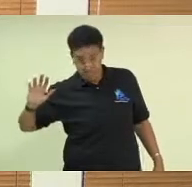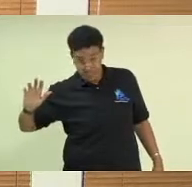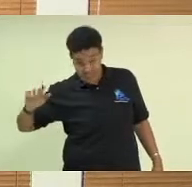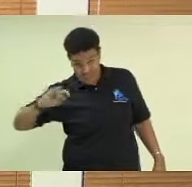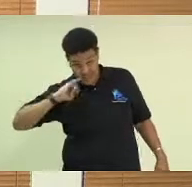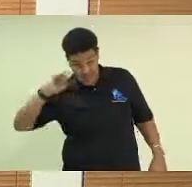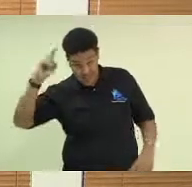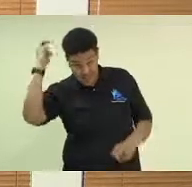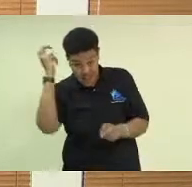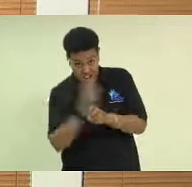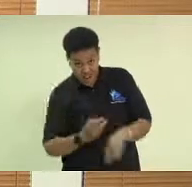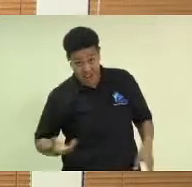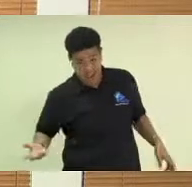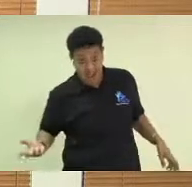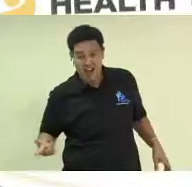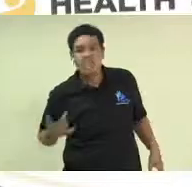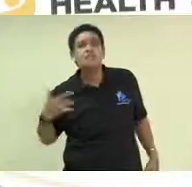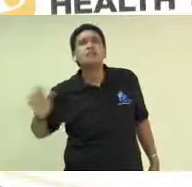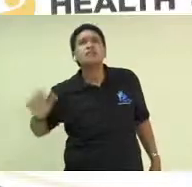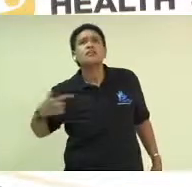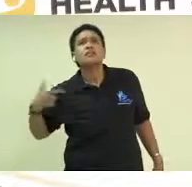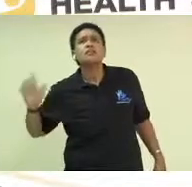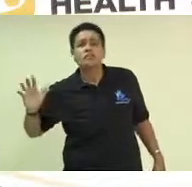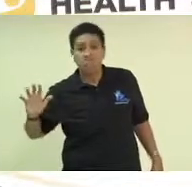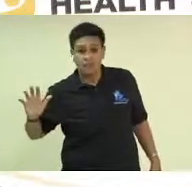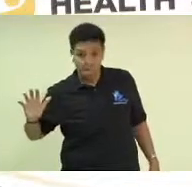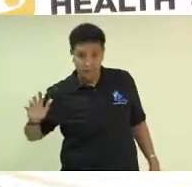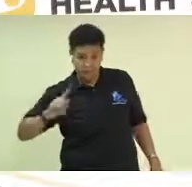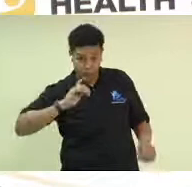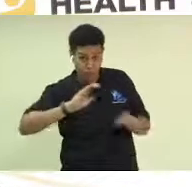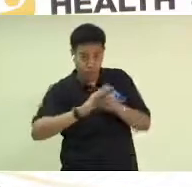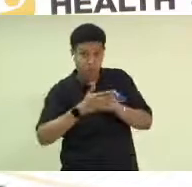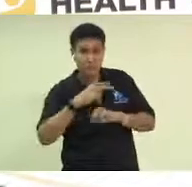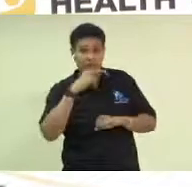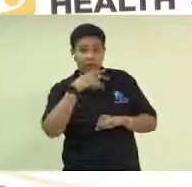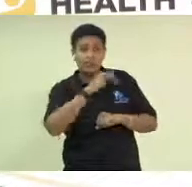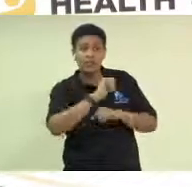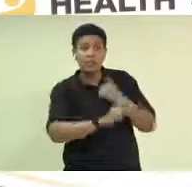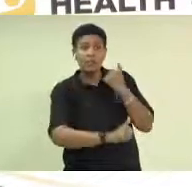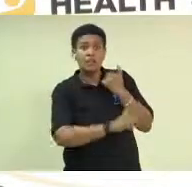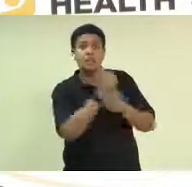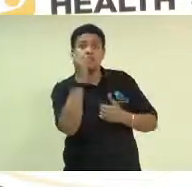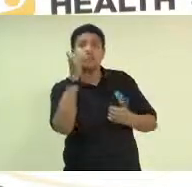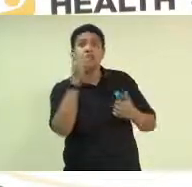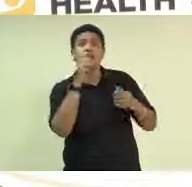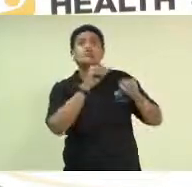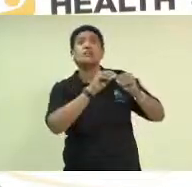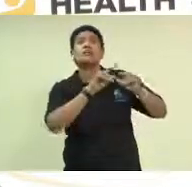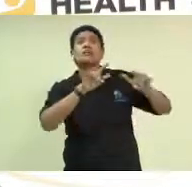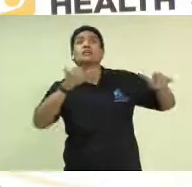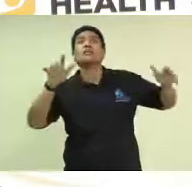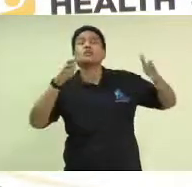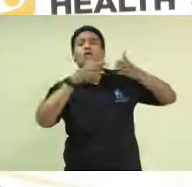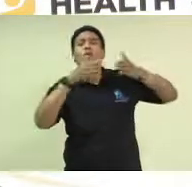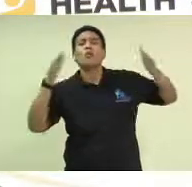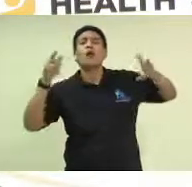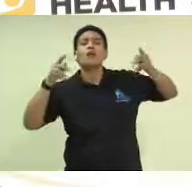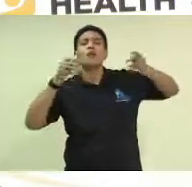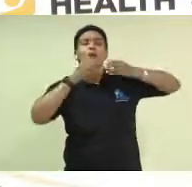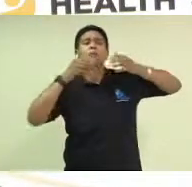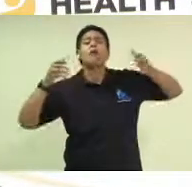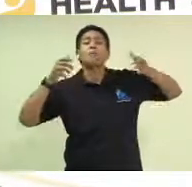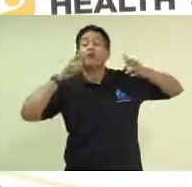hard, and the COVID virus remains a threat to the wider population, not just to